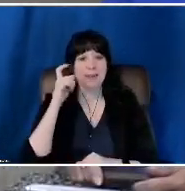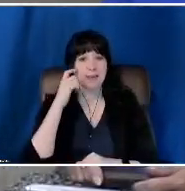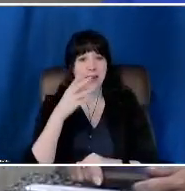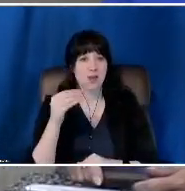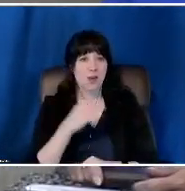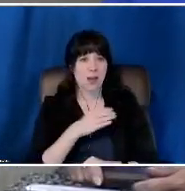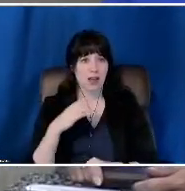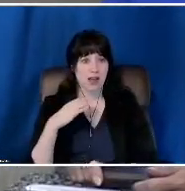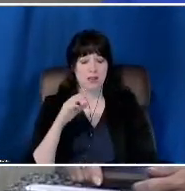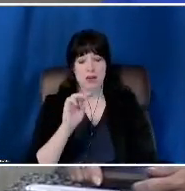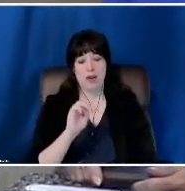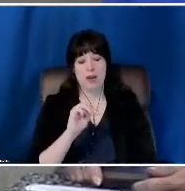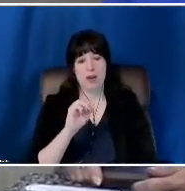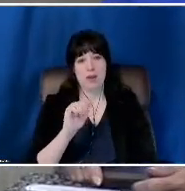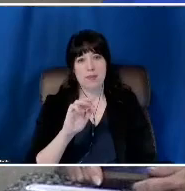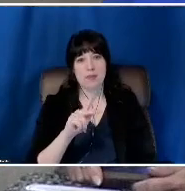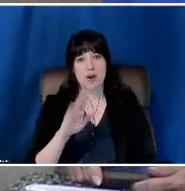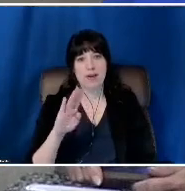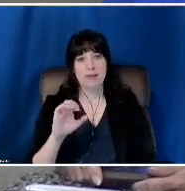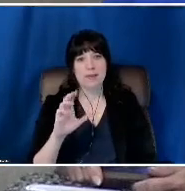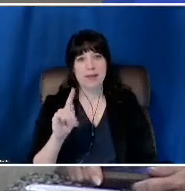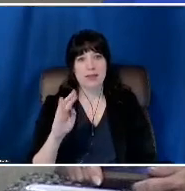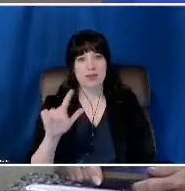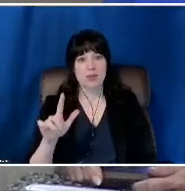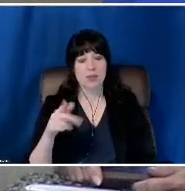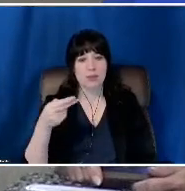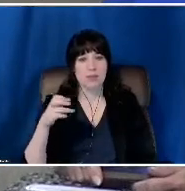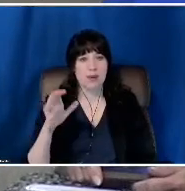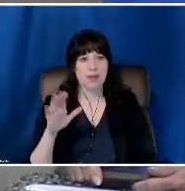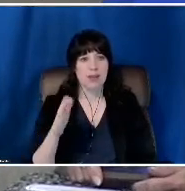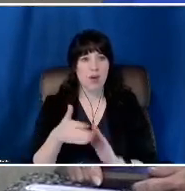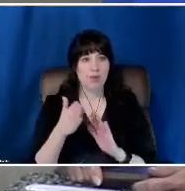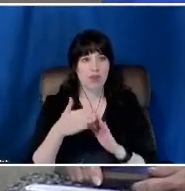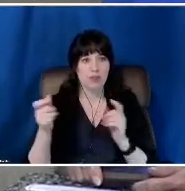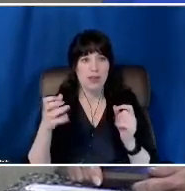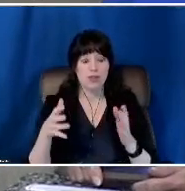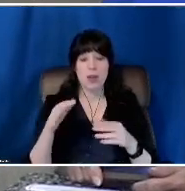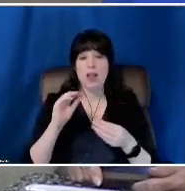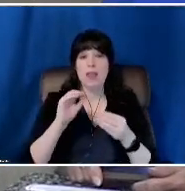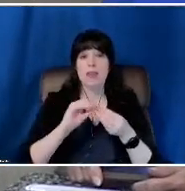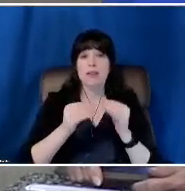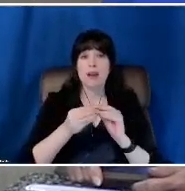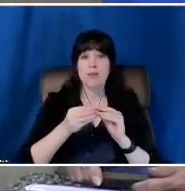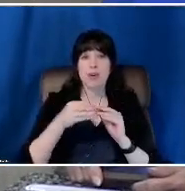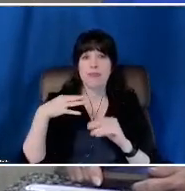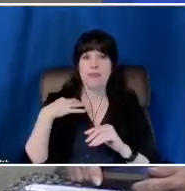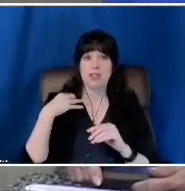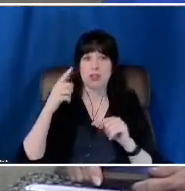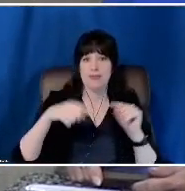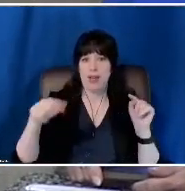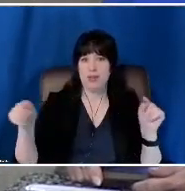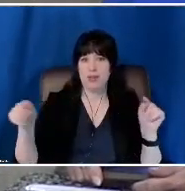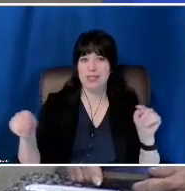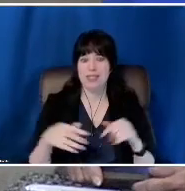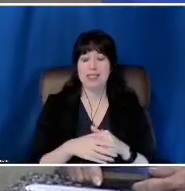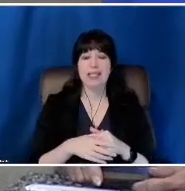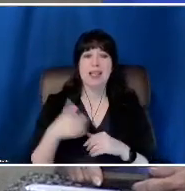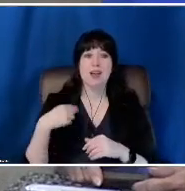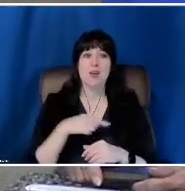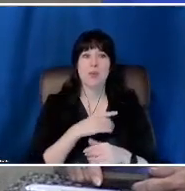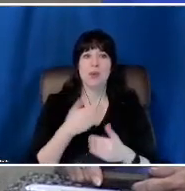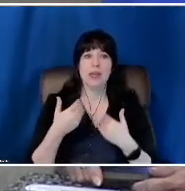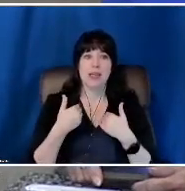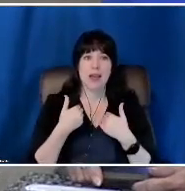Bechtel, Public Works Operations Manager. The number of volunteers really varies. We have the Mental Brown